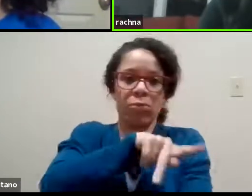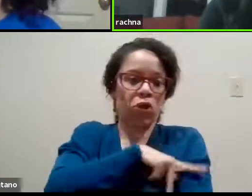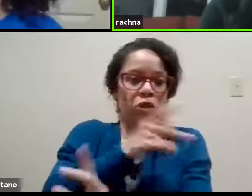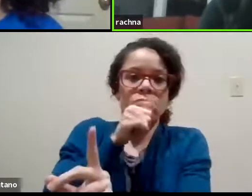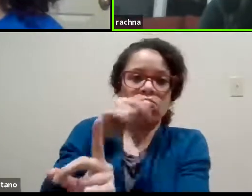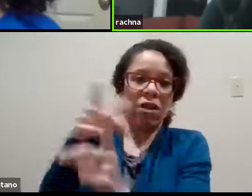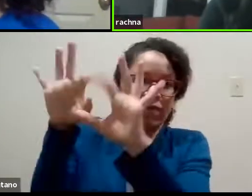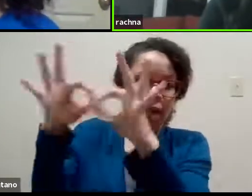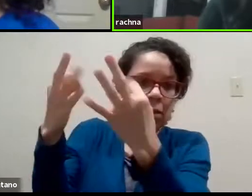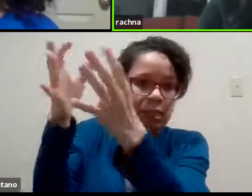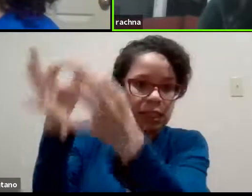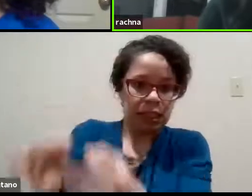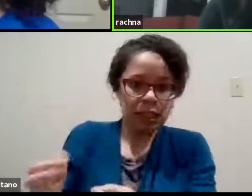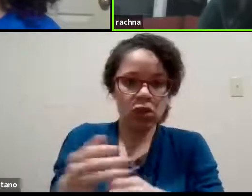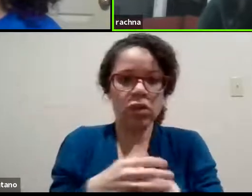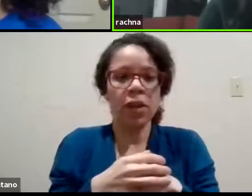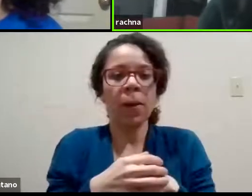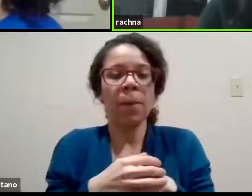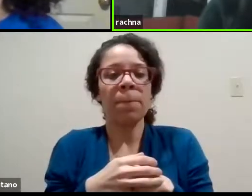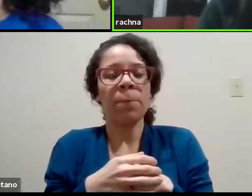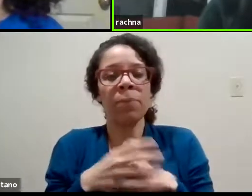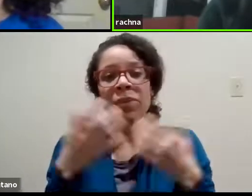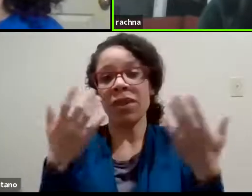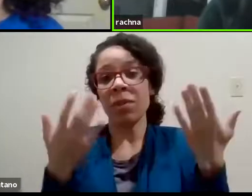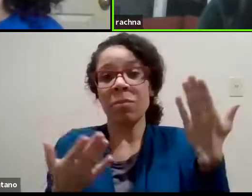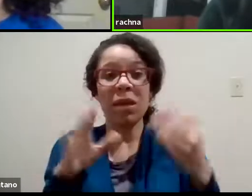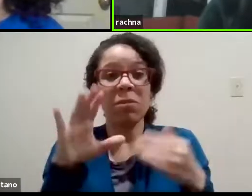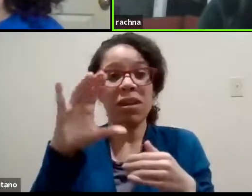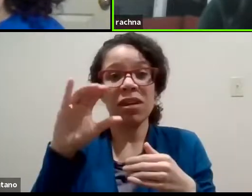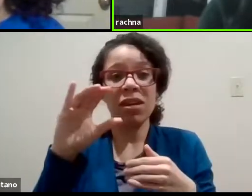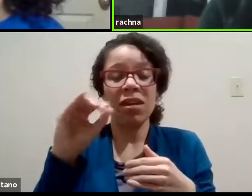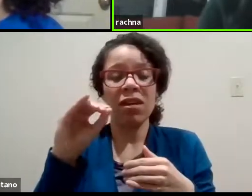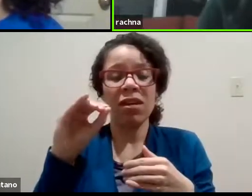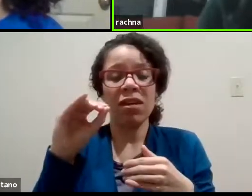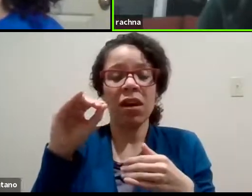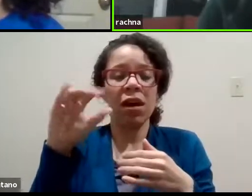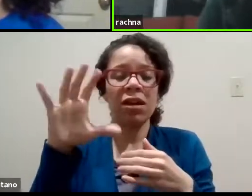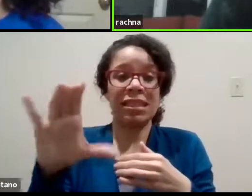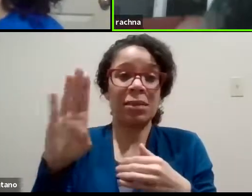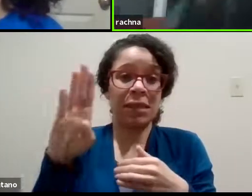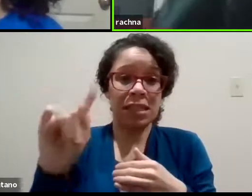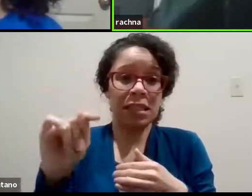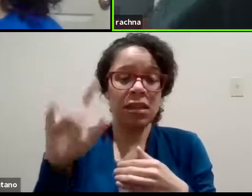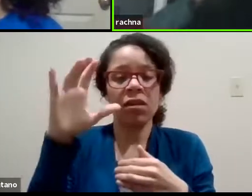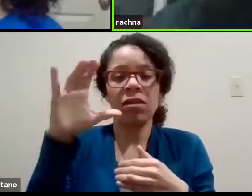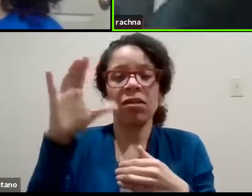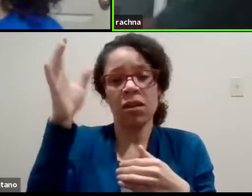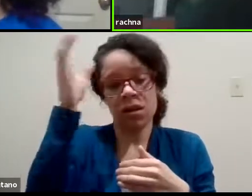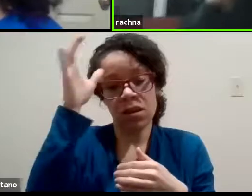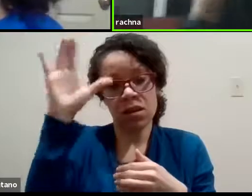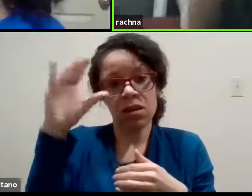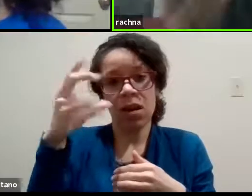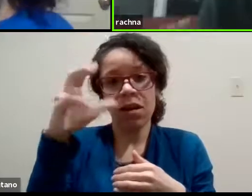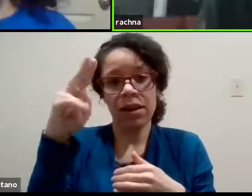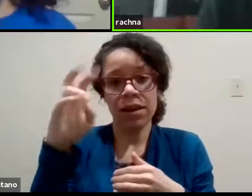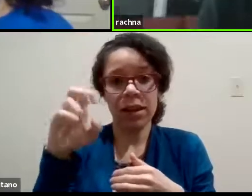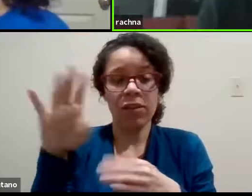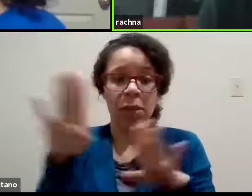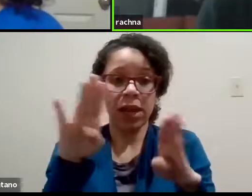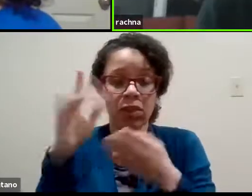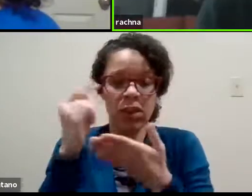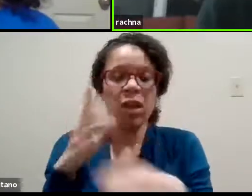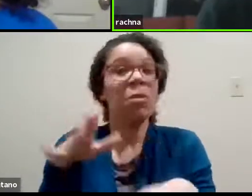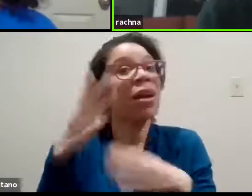a family decision, or possibly cognitive behavioral therapy. So, just very pragmatically, if the